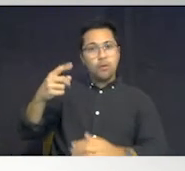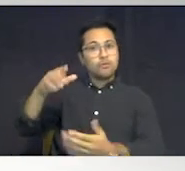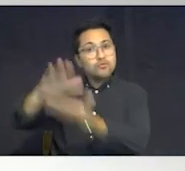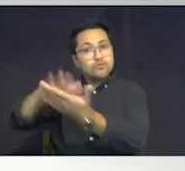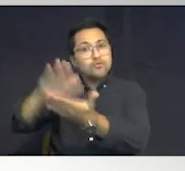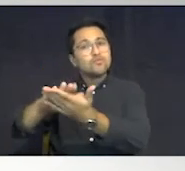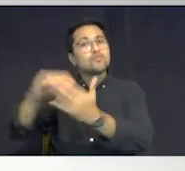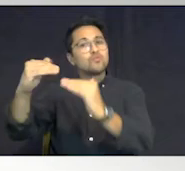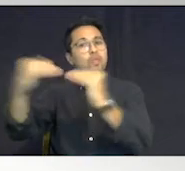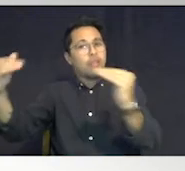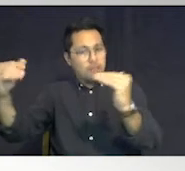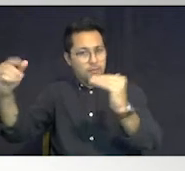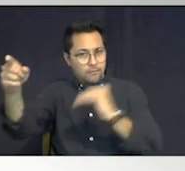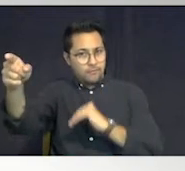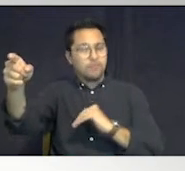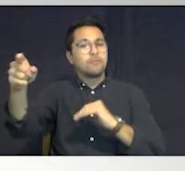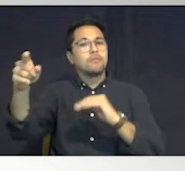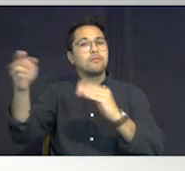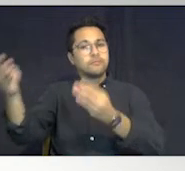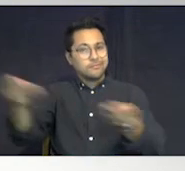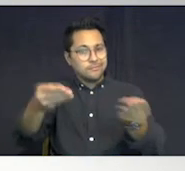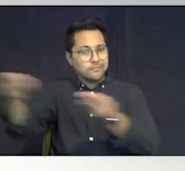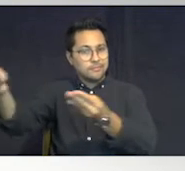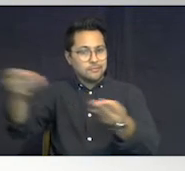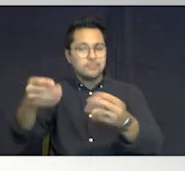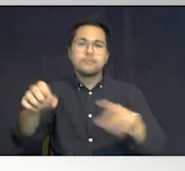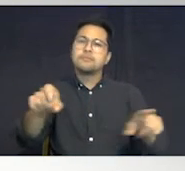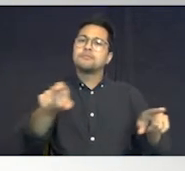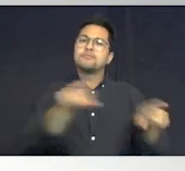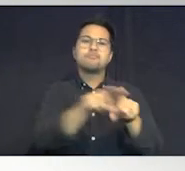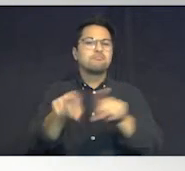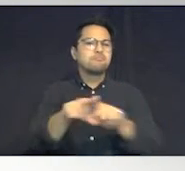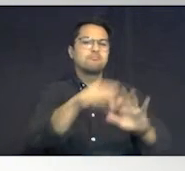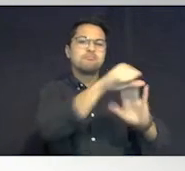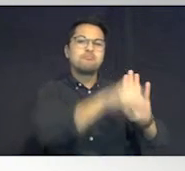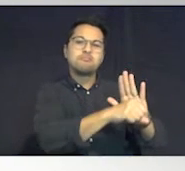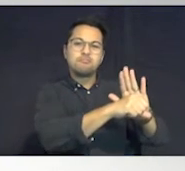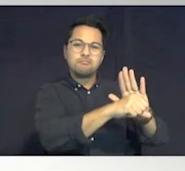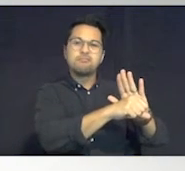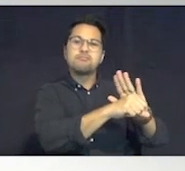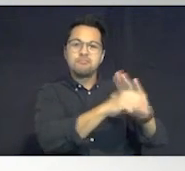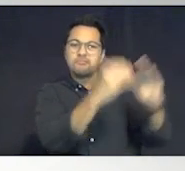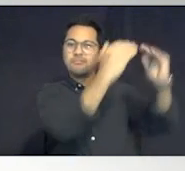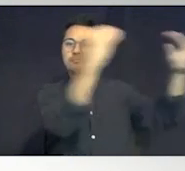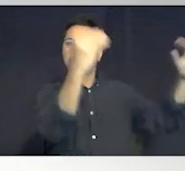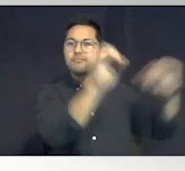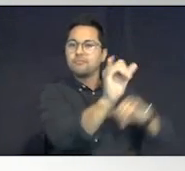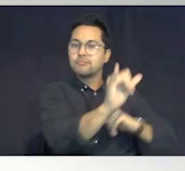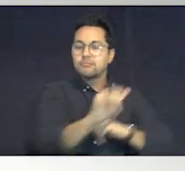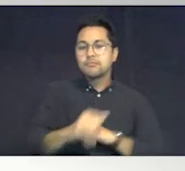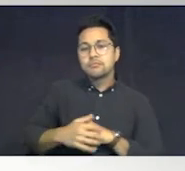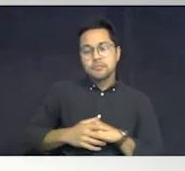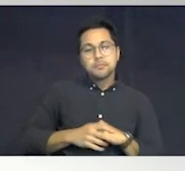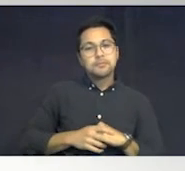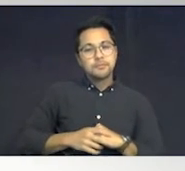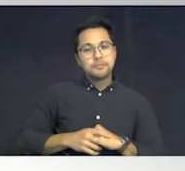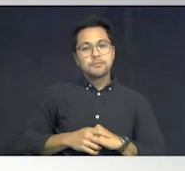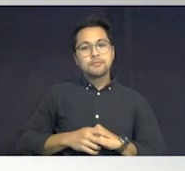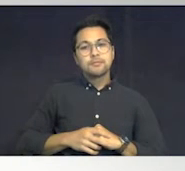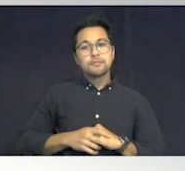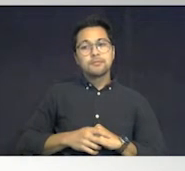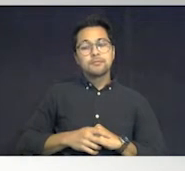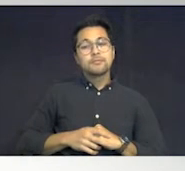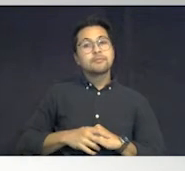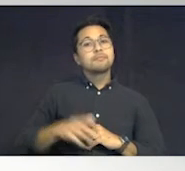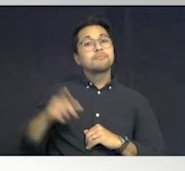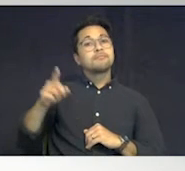school-level facilitation as well as state-sponsored facilitation. Facilitation, state-sponsored facilitation, is not required